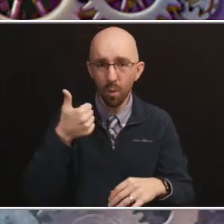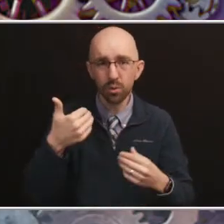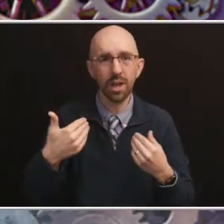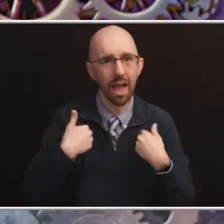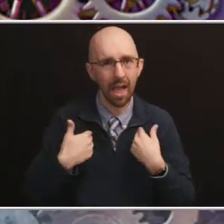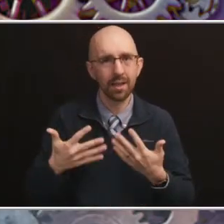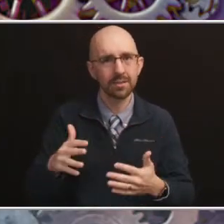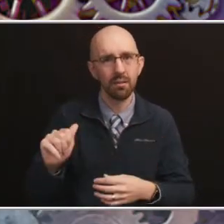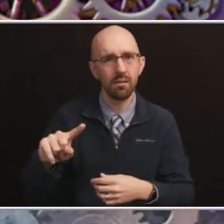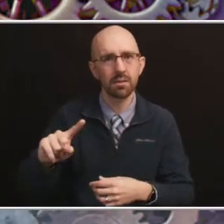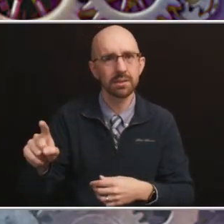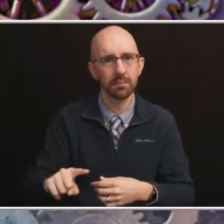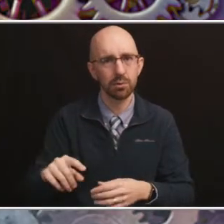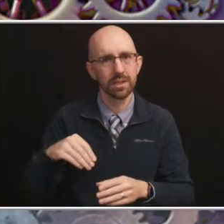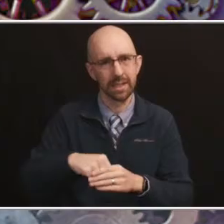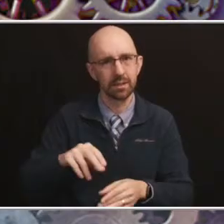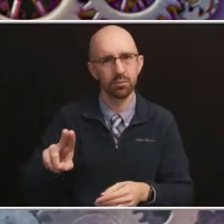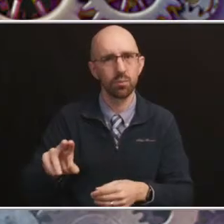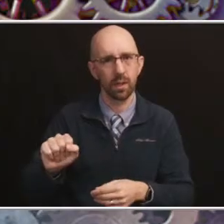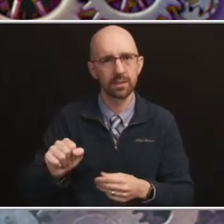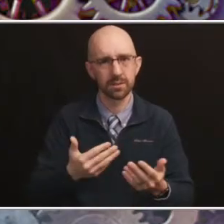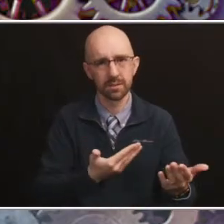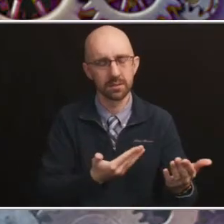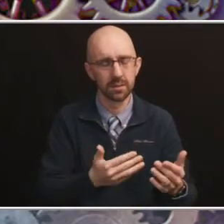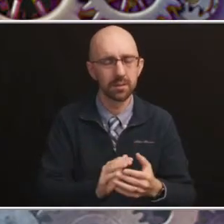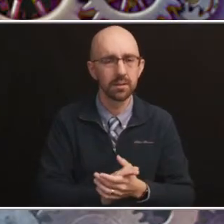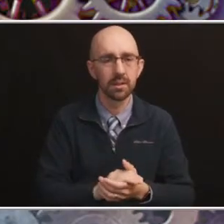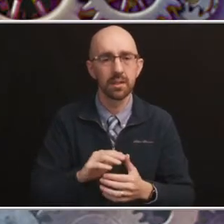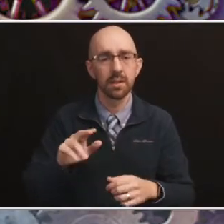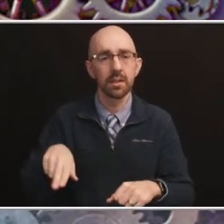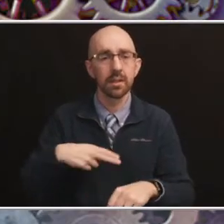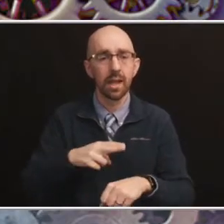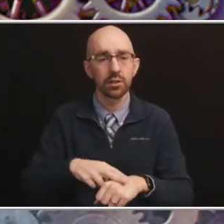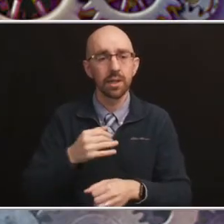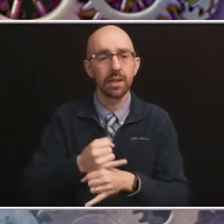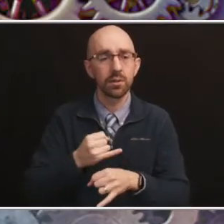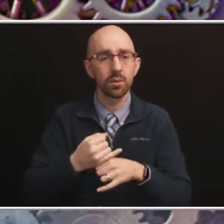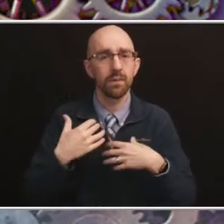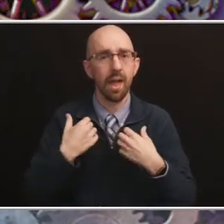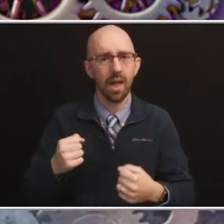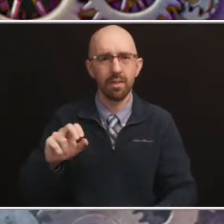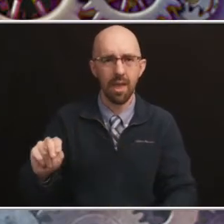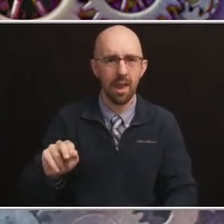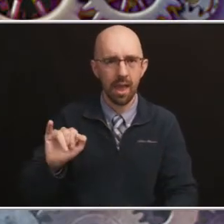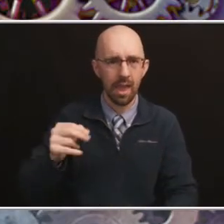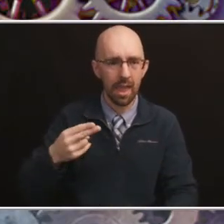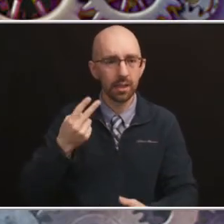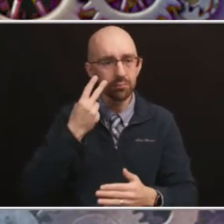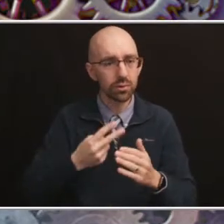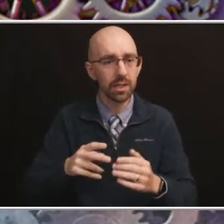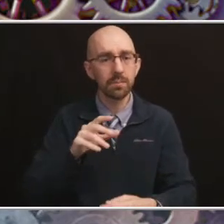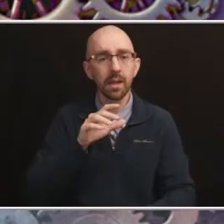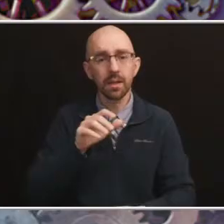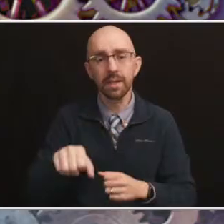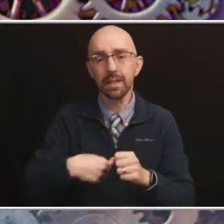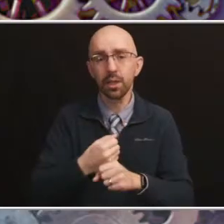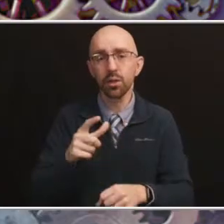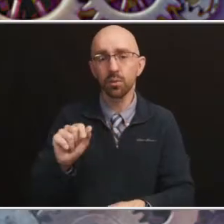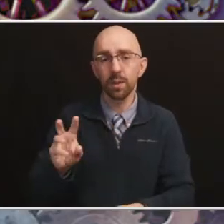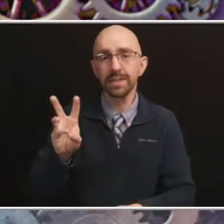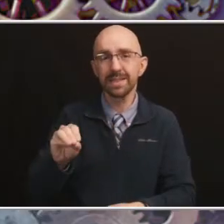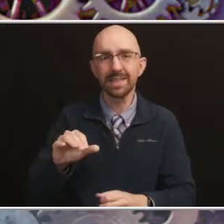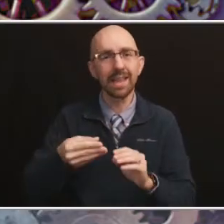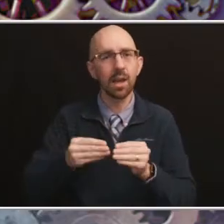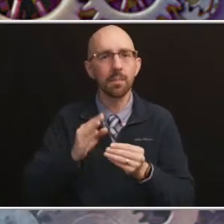disease in the United States. The National Institutes of Health predicts that by the year 2060, the number will double if no